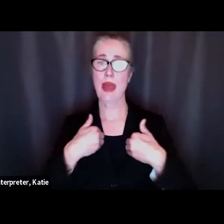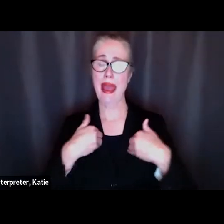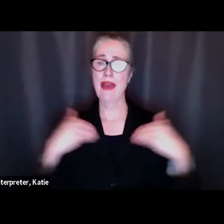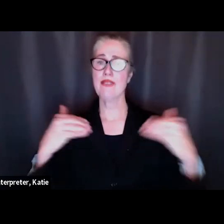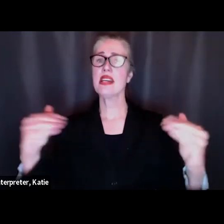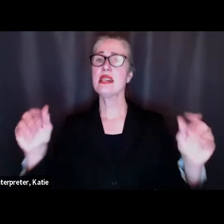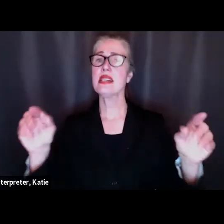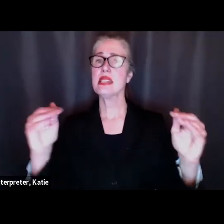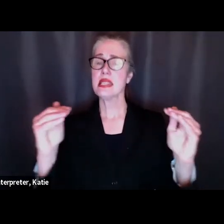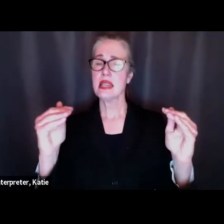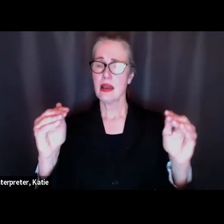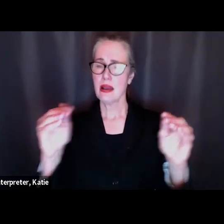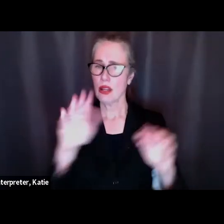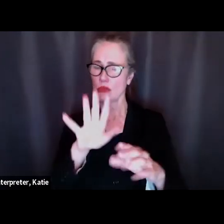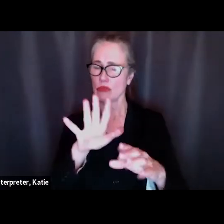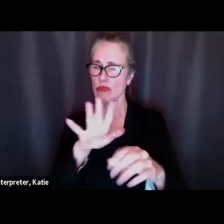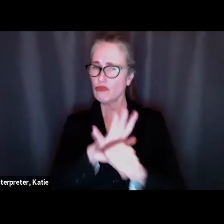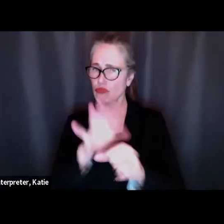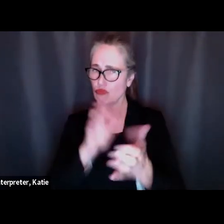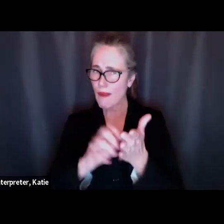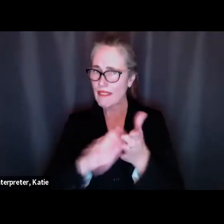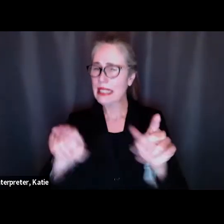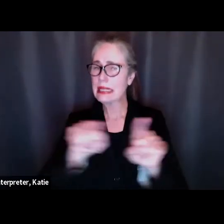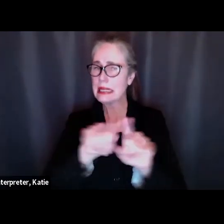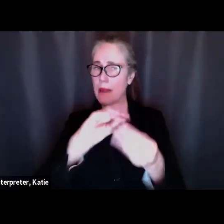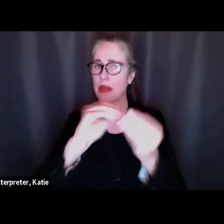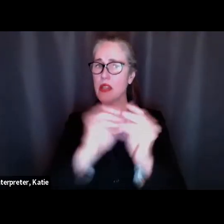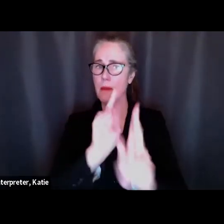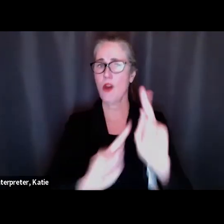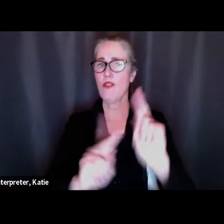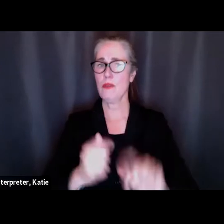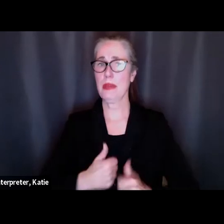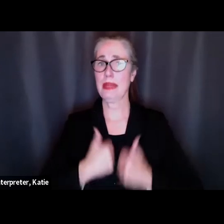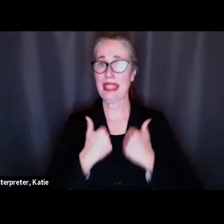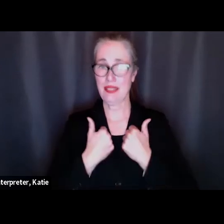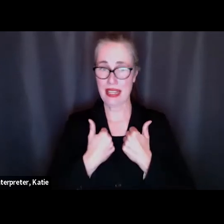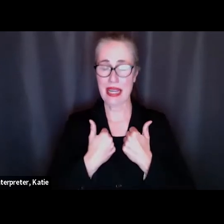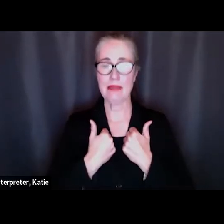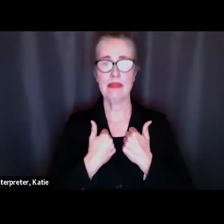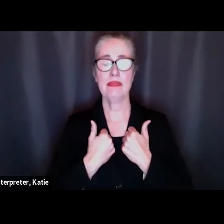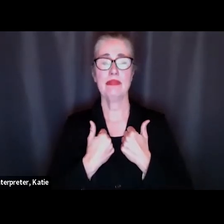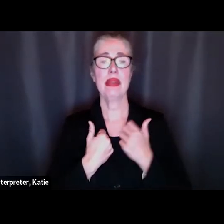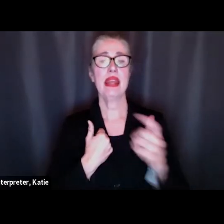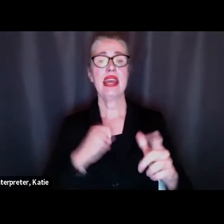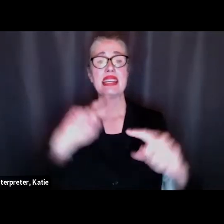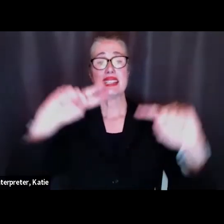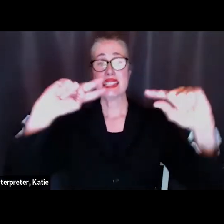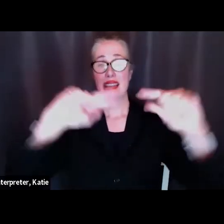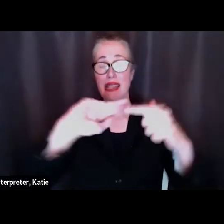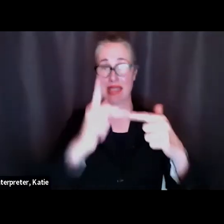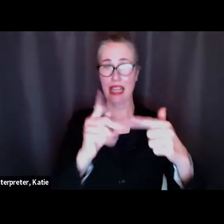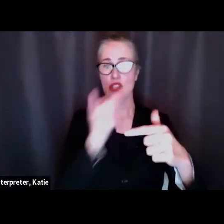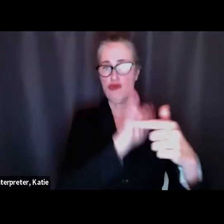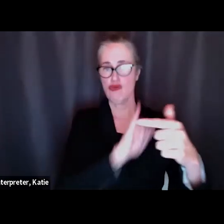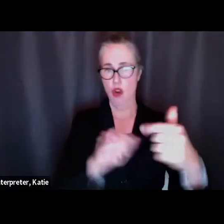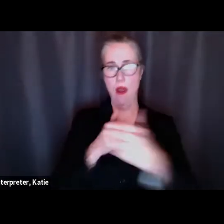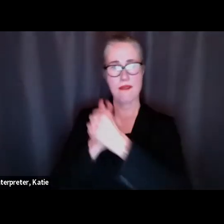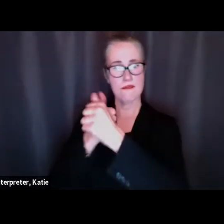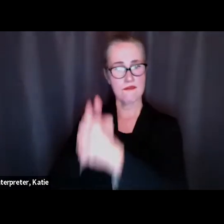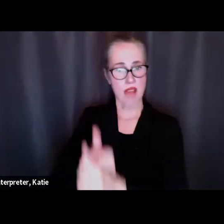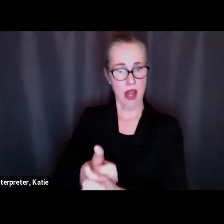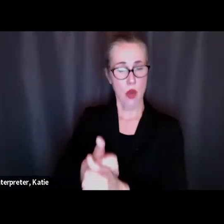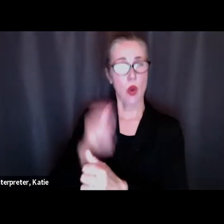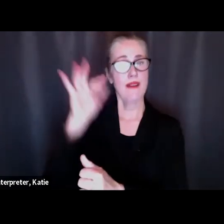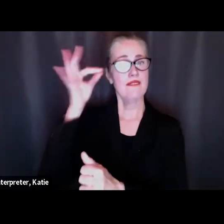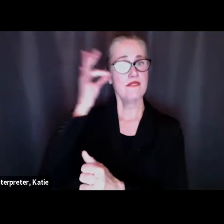inhabitants and we identify that through variance and then the second one that they are drawn to comply with the federal voting right